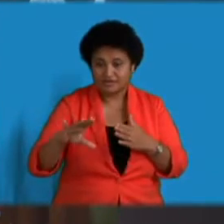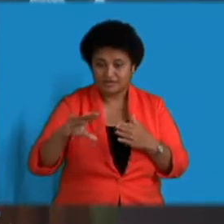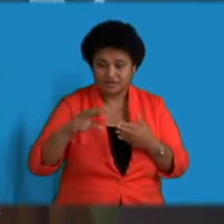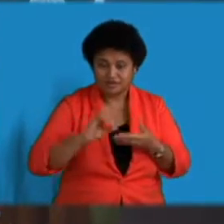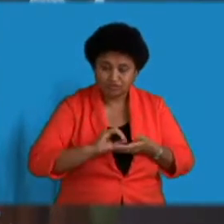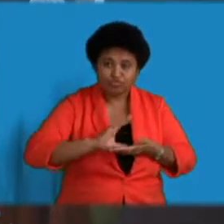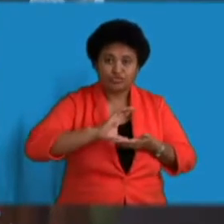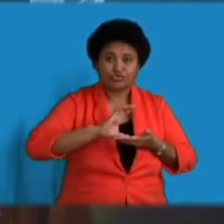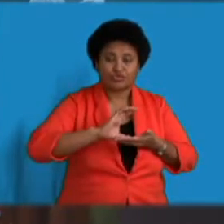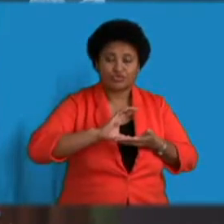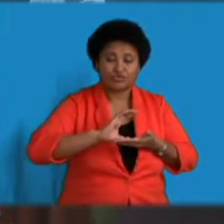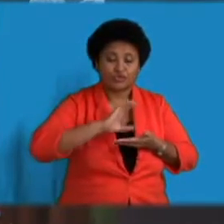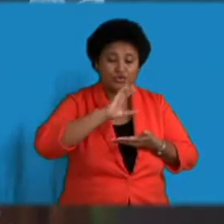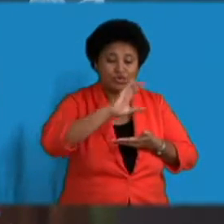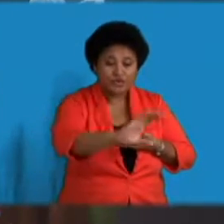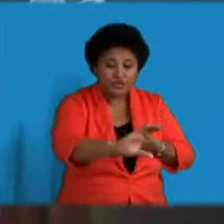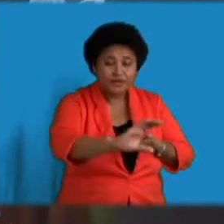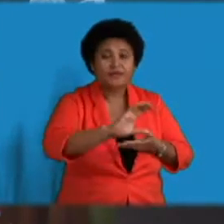provided to